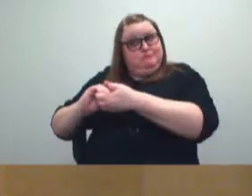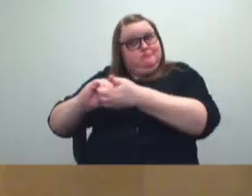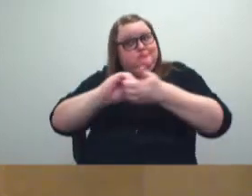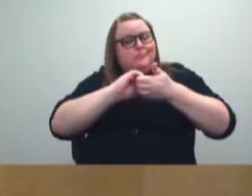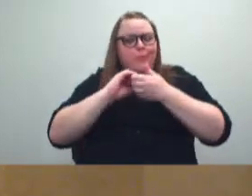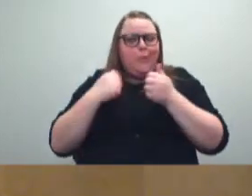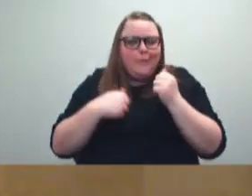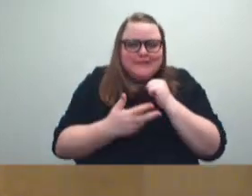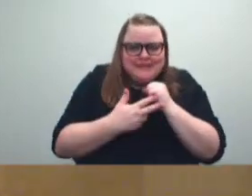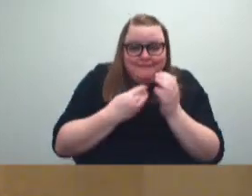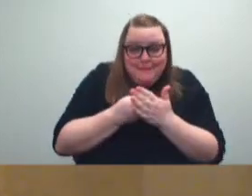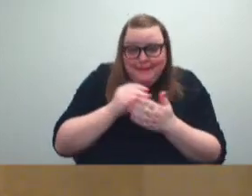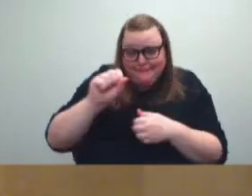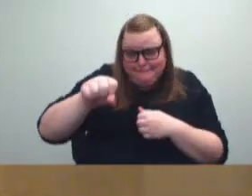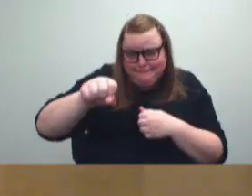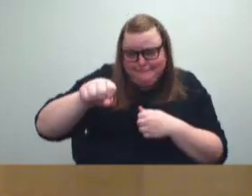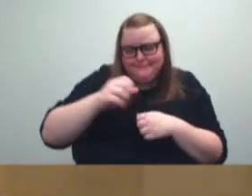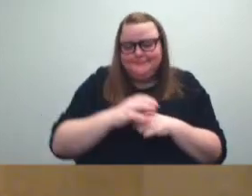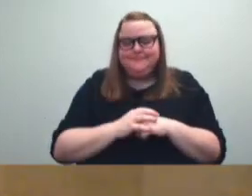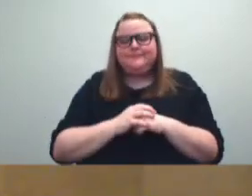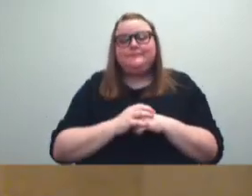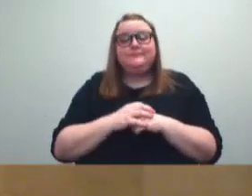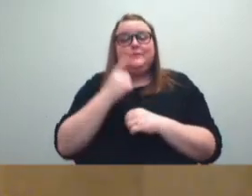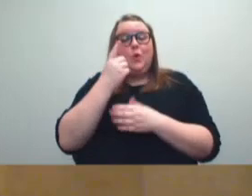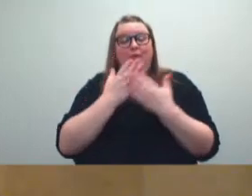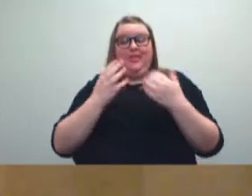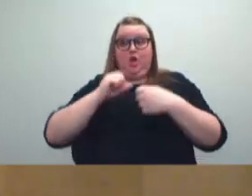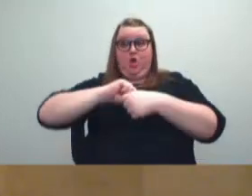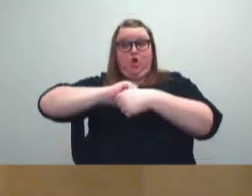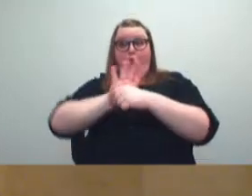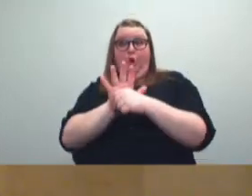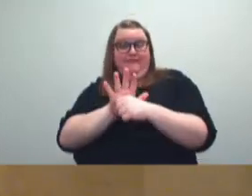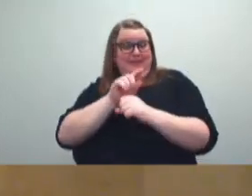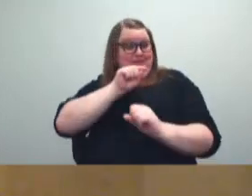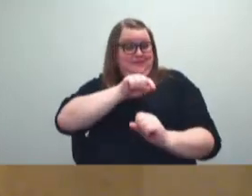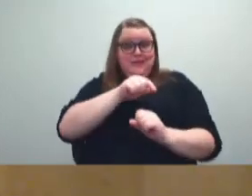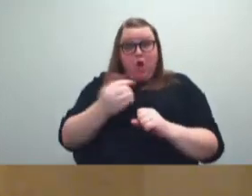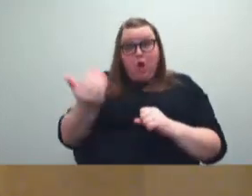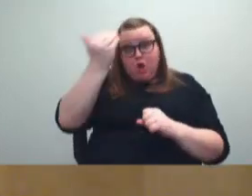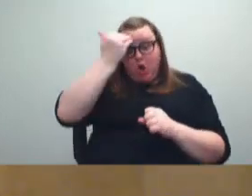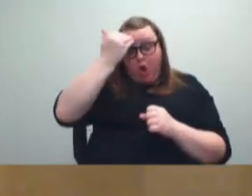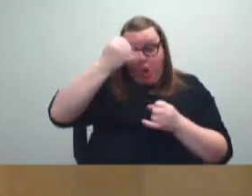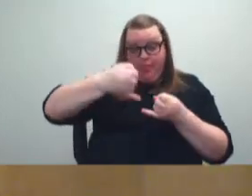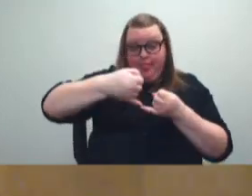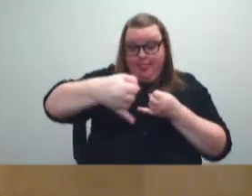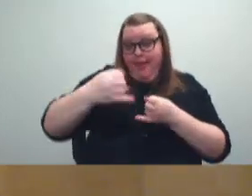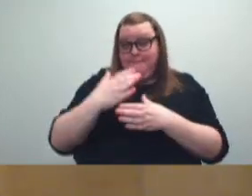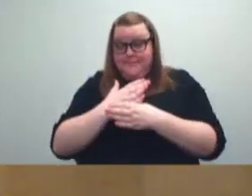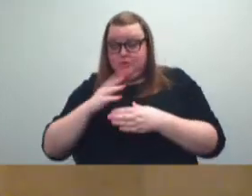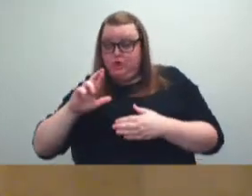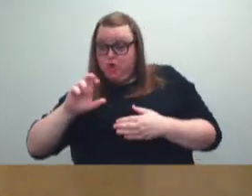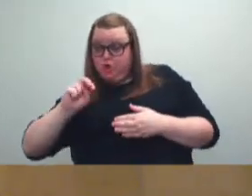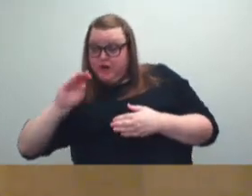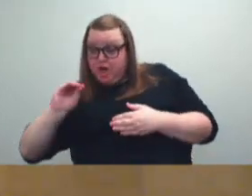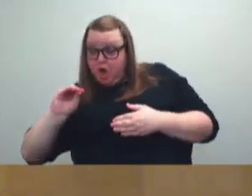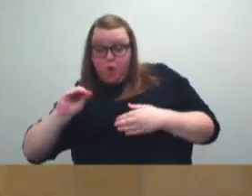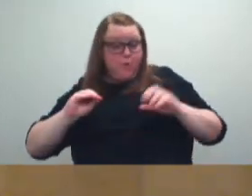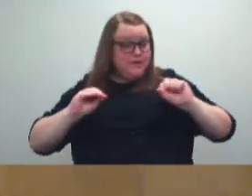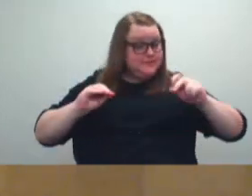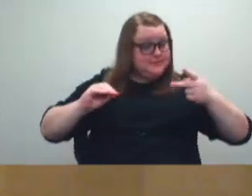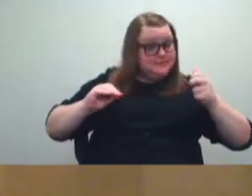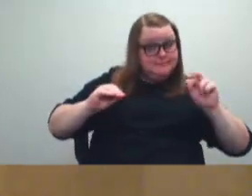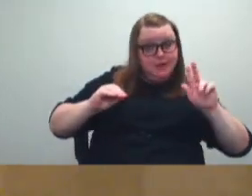thing that COVID does not know, it does not know where Reno starts and Sparks begins or stops. It doesn't know where the county or rural means. It